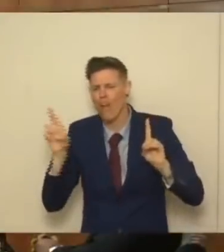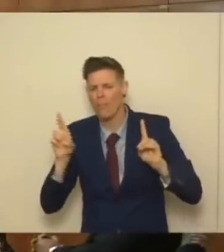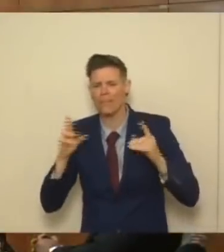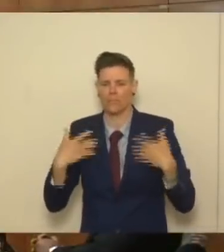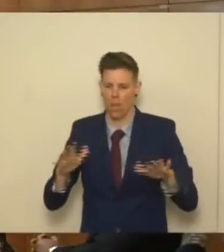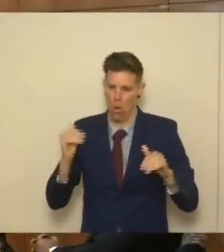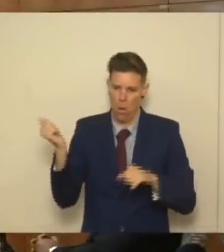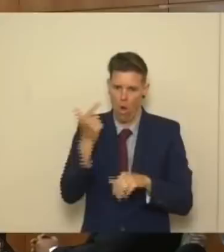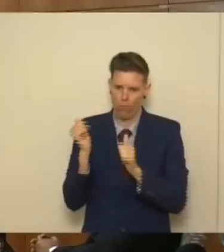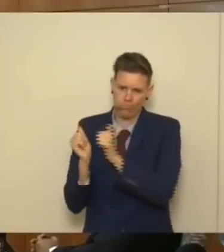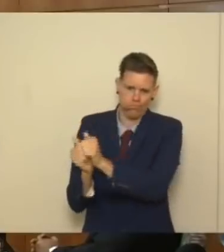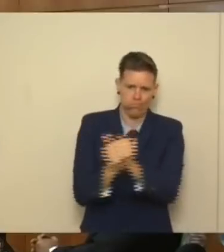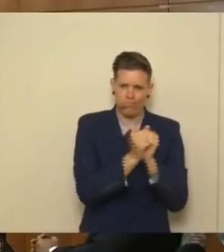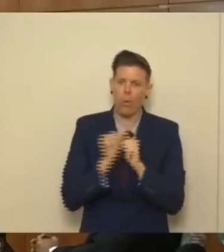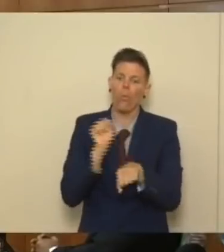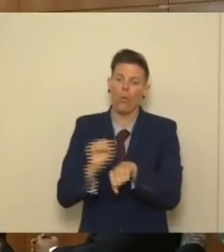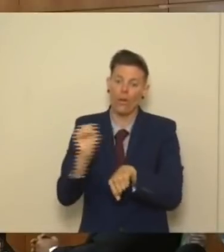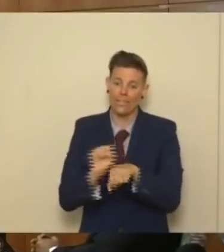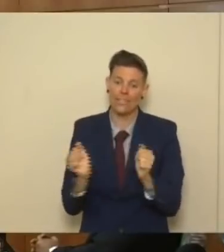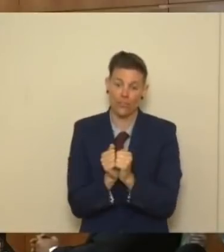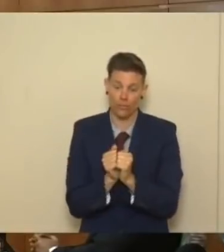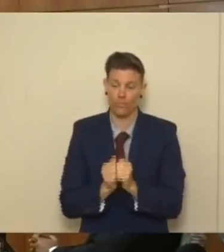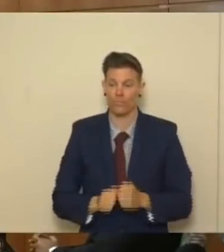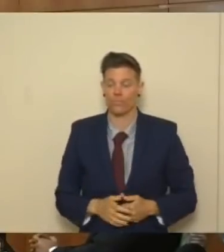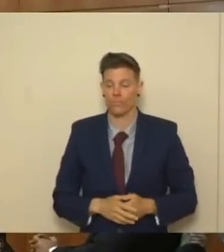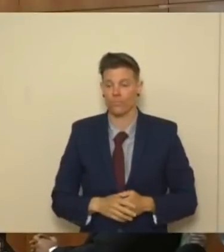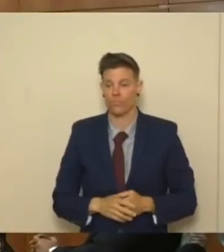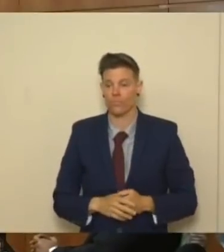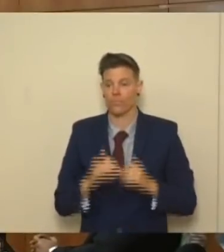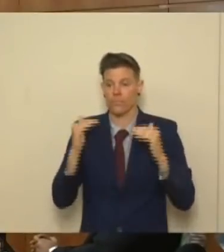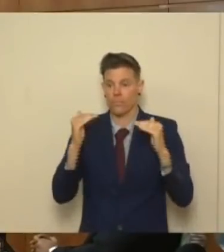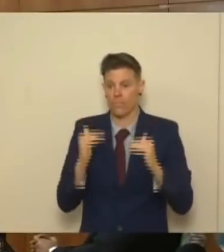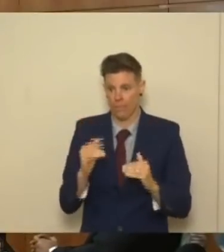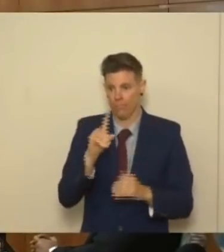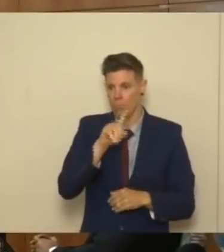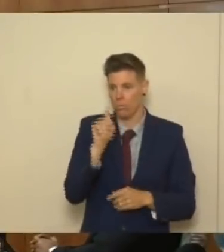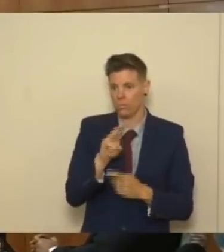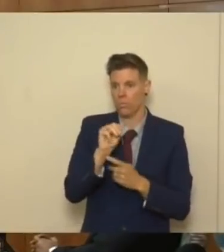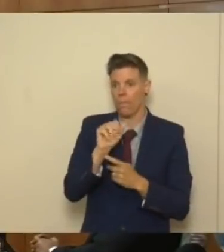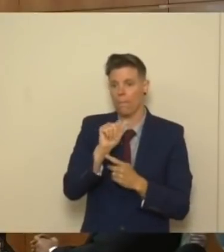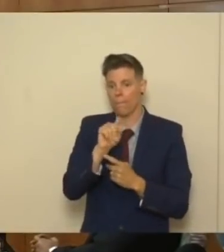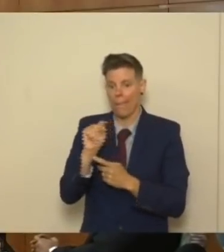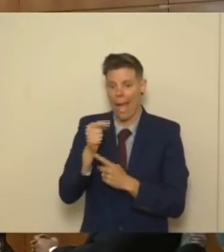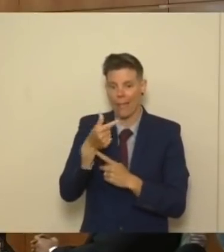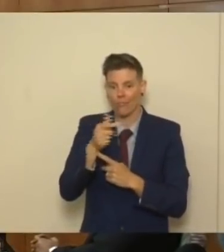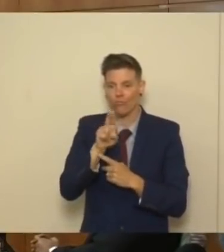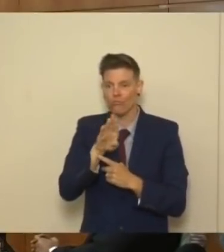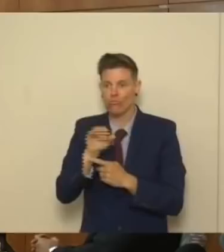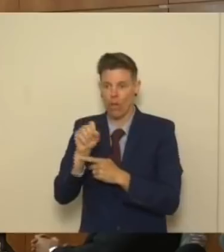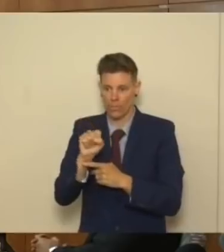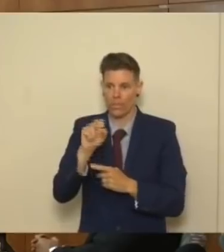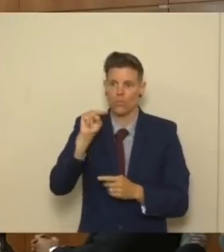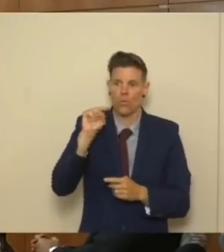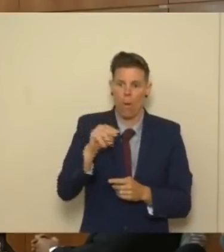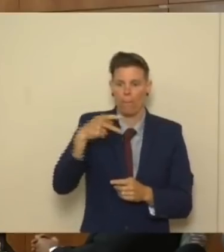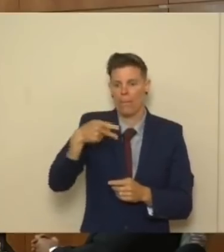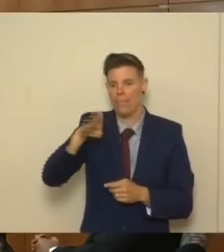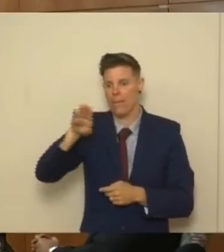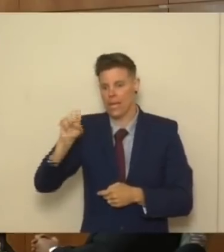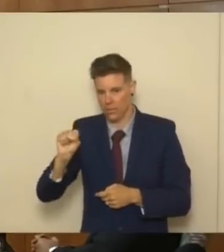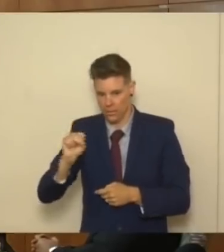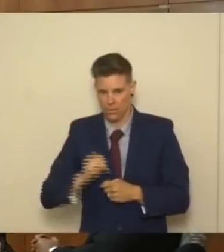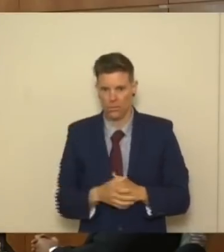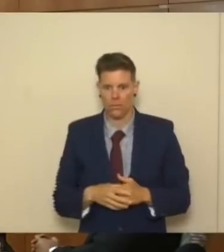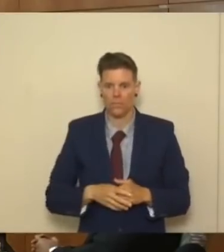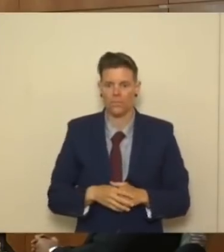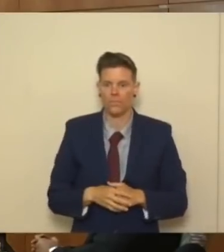Thank you, Governor. Next, I'm going to go to Matt Grubbs with New Mexico PBS. Matt, you're unmuted. Go ahead. Thanks very much, Nora. Thanks